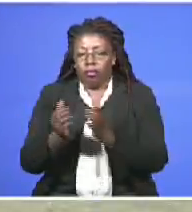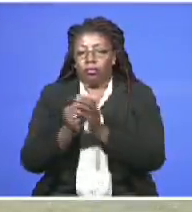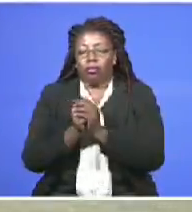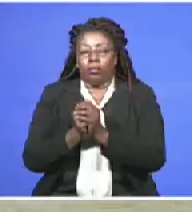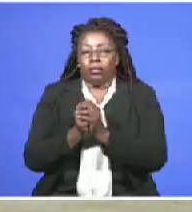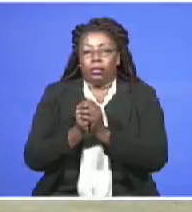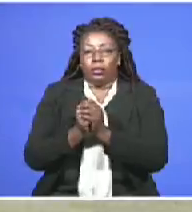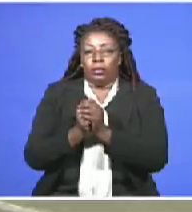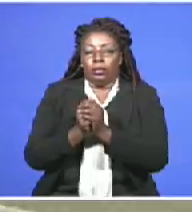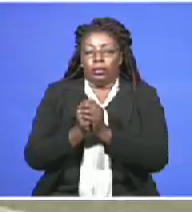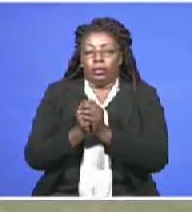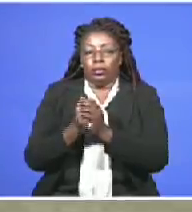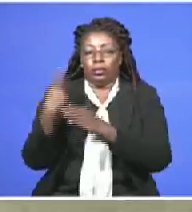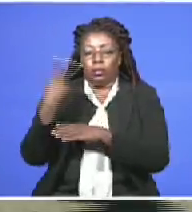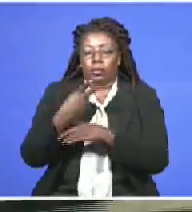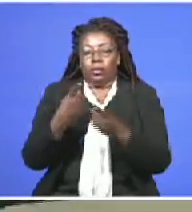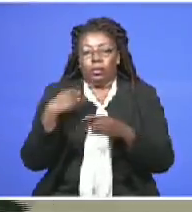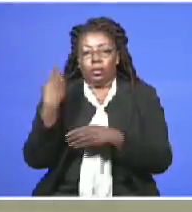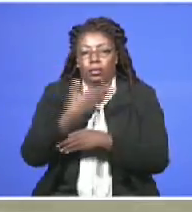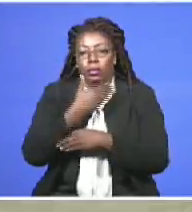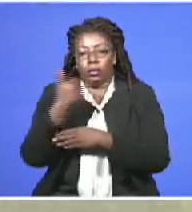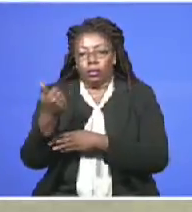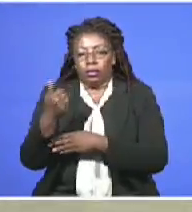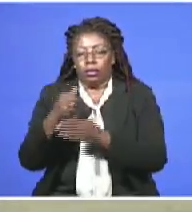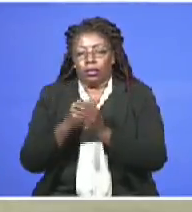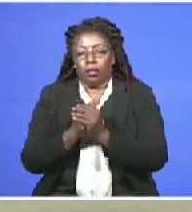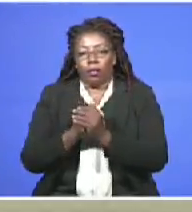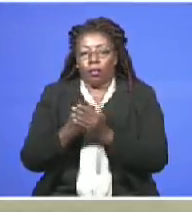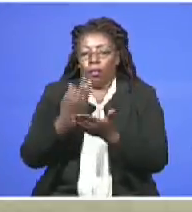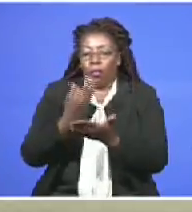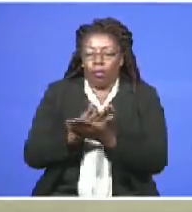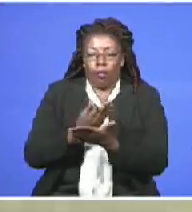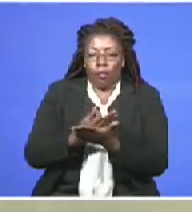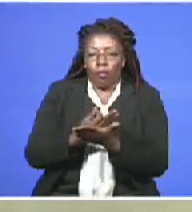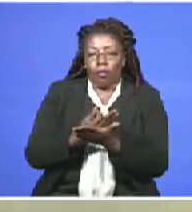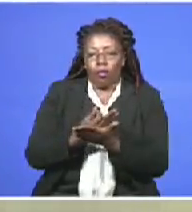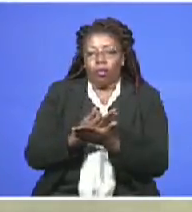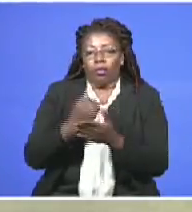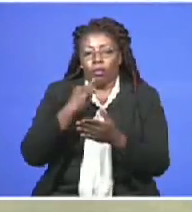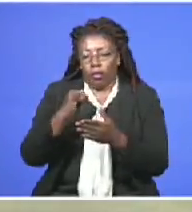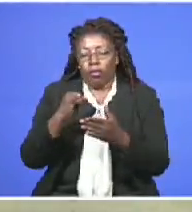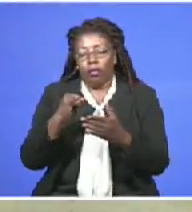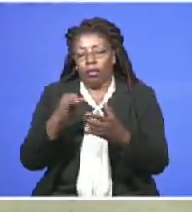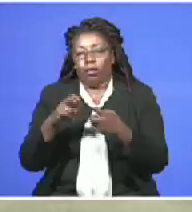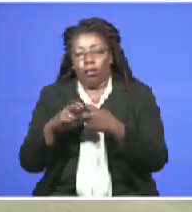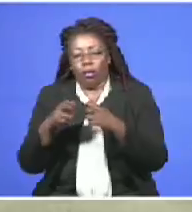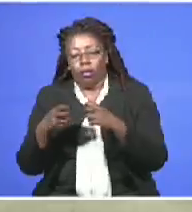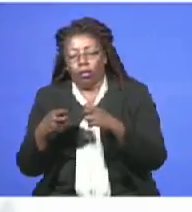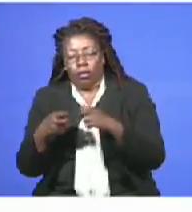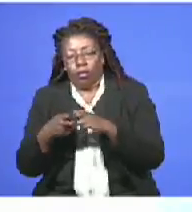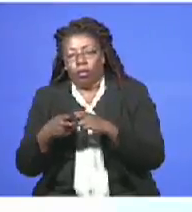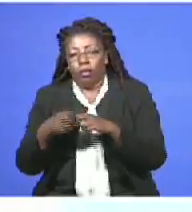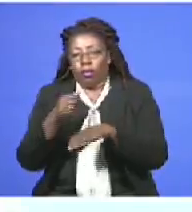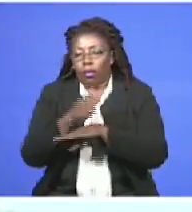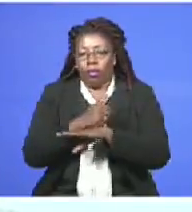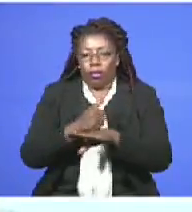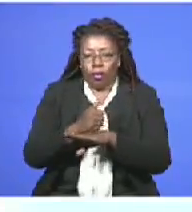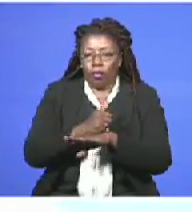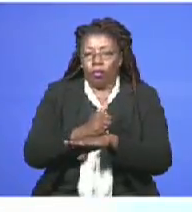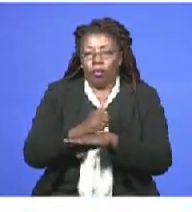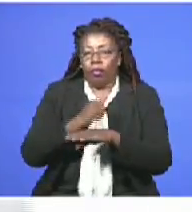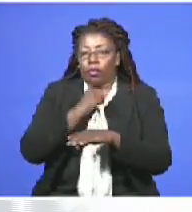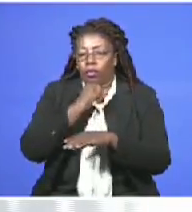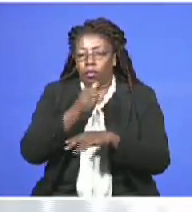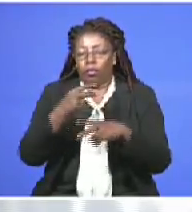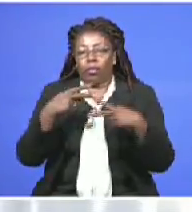you know, but we do our best. Funds is our biggest challenge. You know, Andros is not does